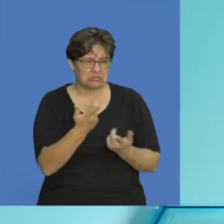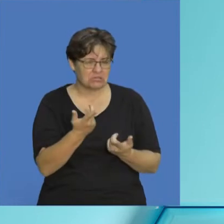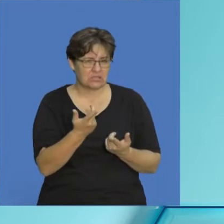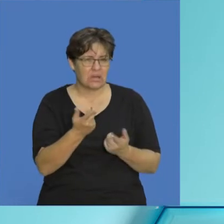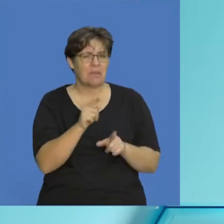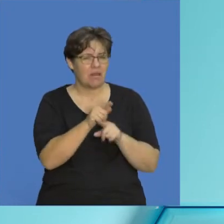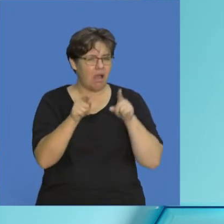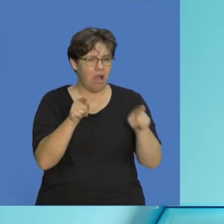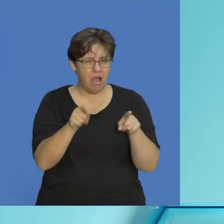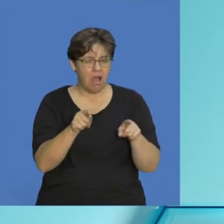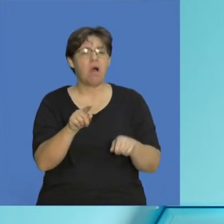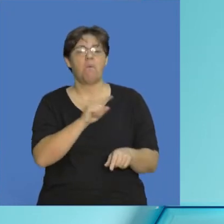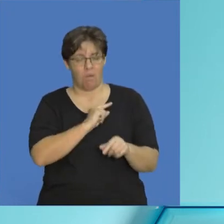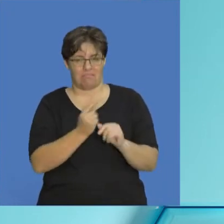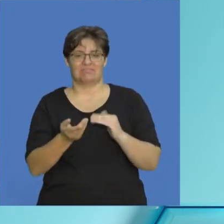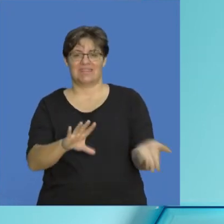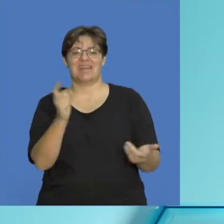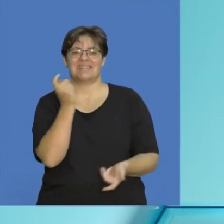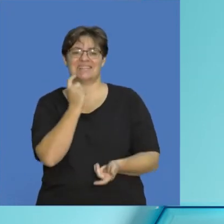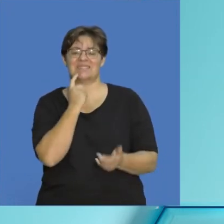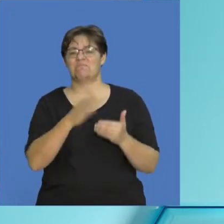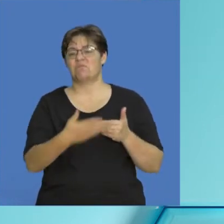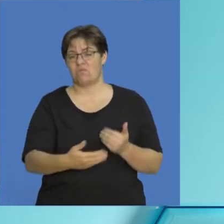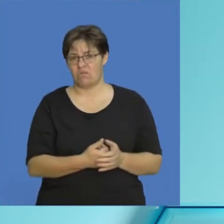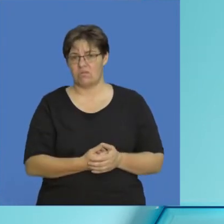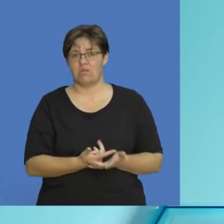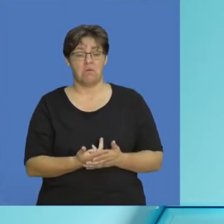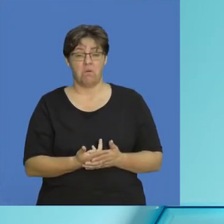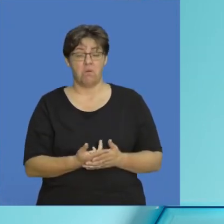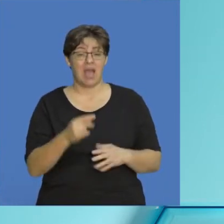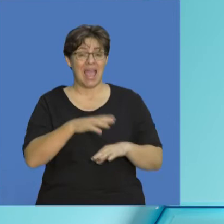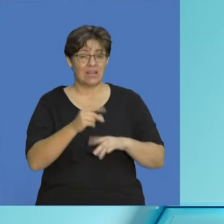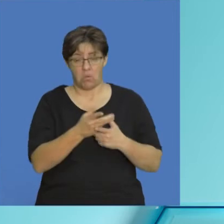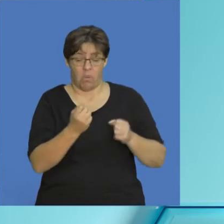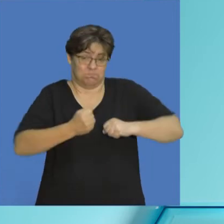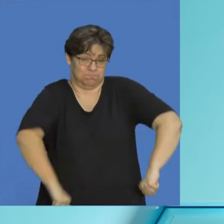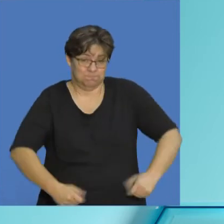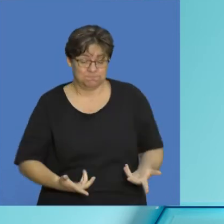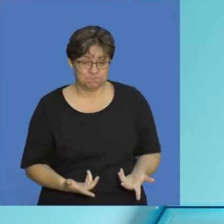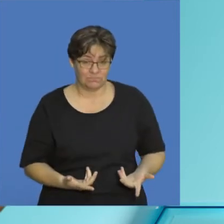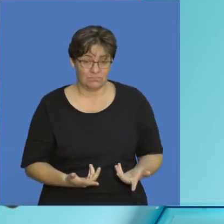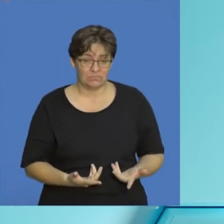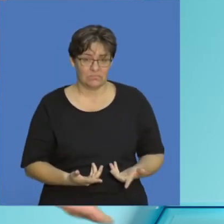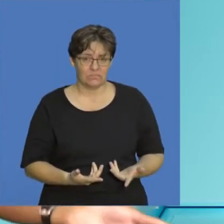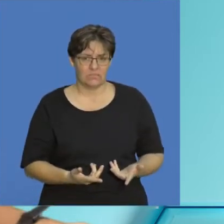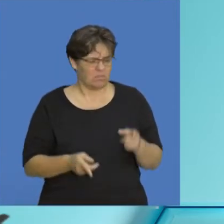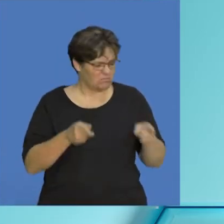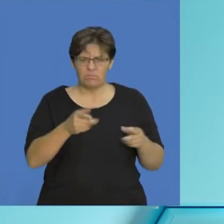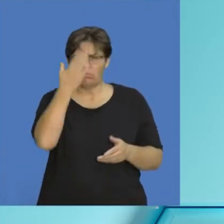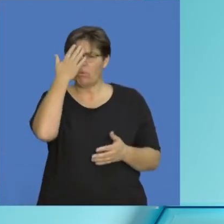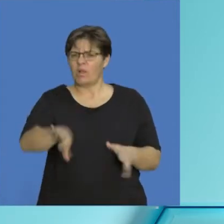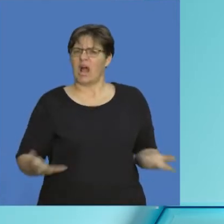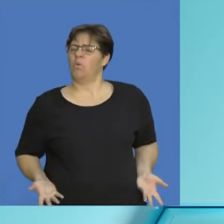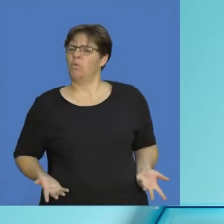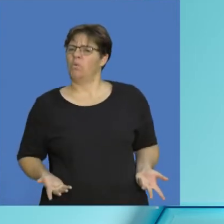between dying from the COVID if you overage or obesity, okay. But how do they know that? Because we